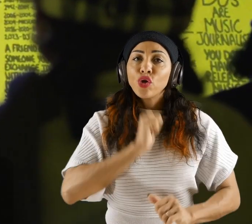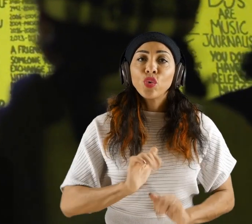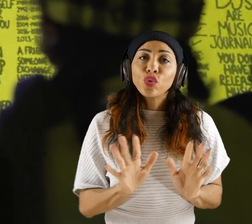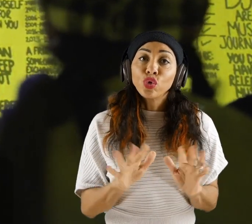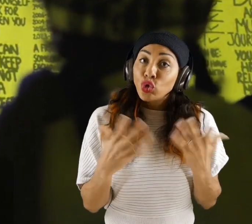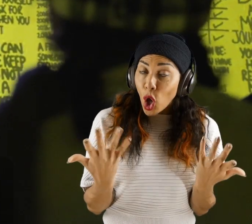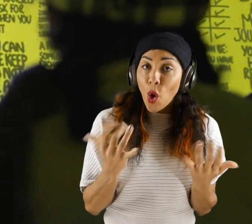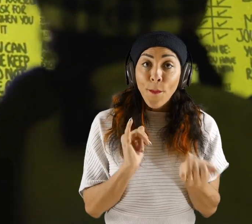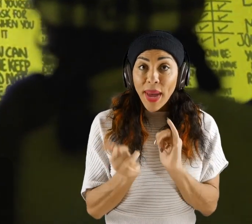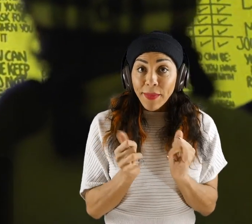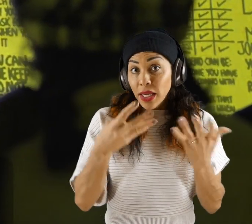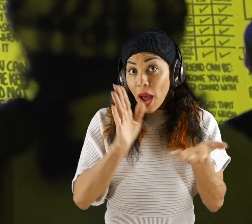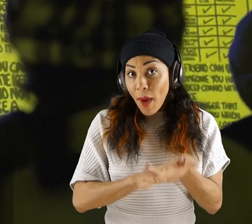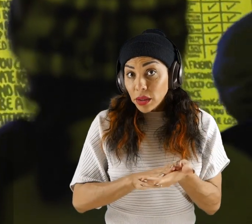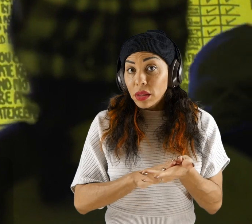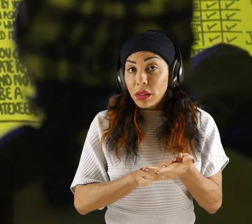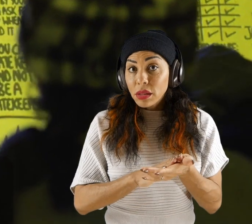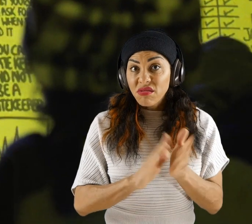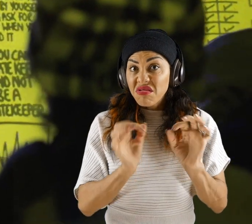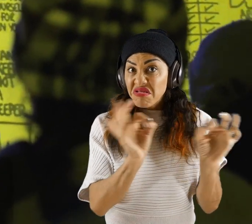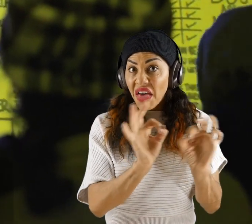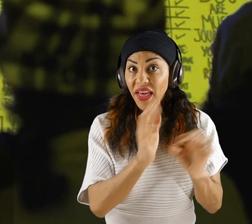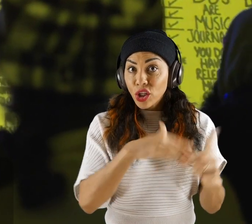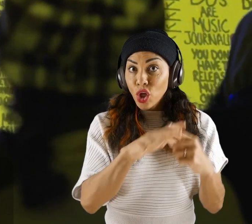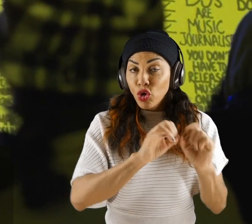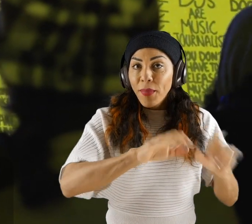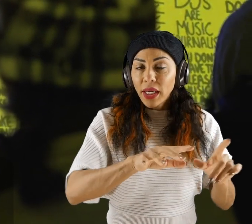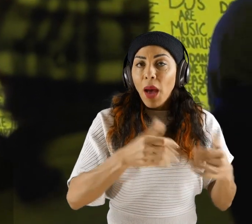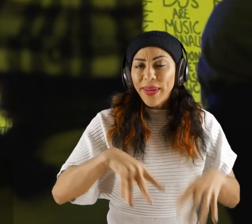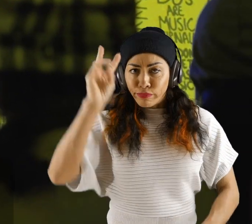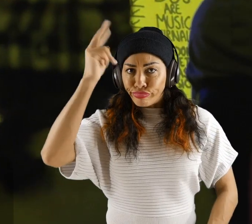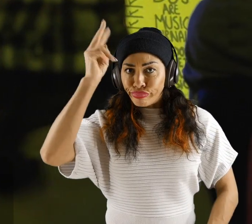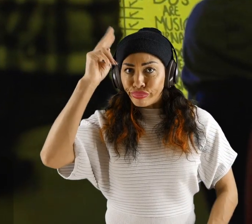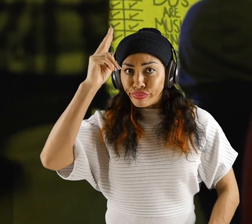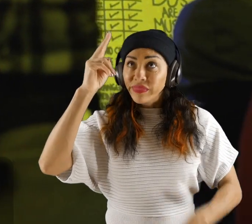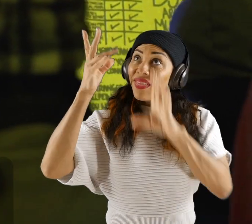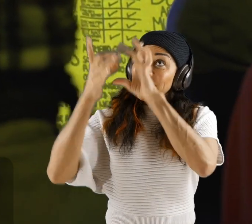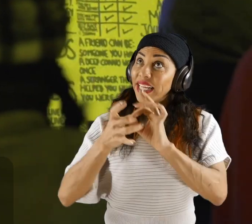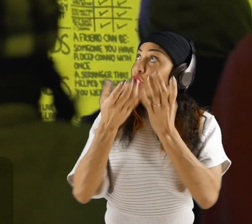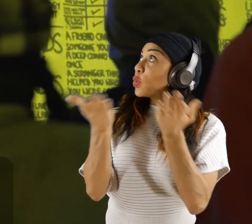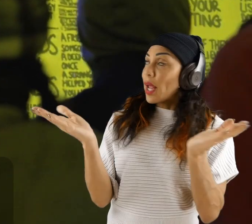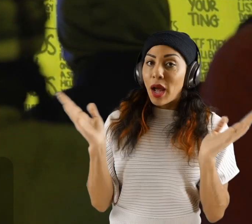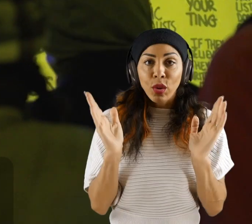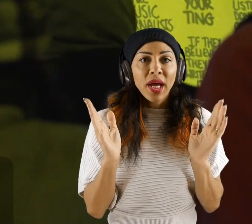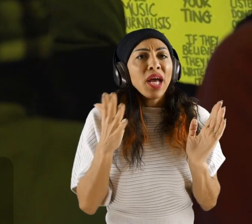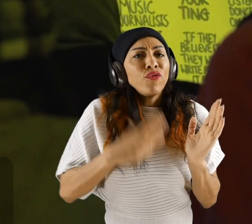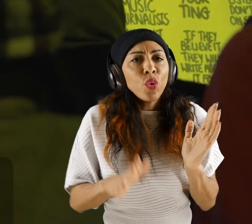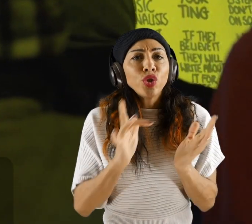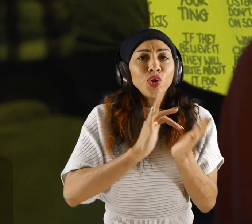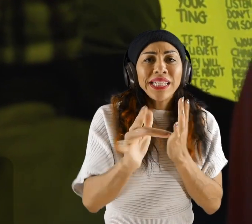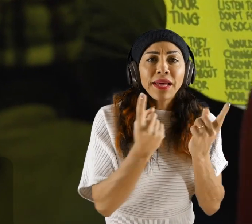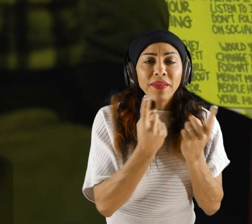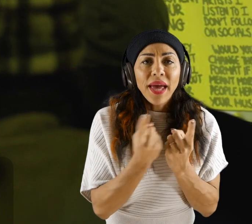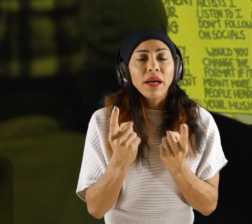we're processing through that period of time. And if you want to have time away, log out, delete the thing, start new pages, change your name, change